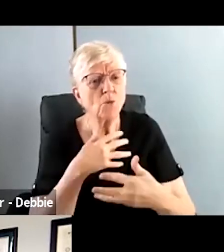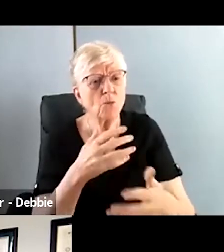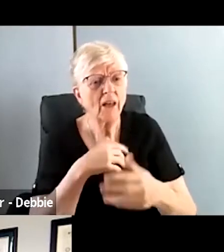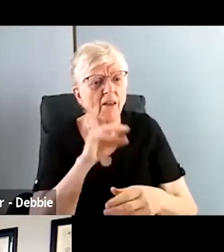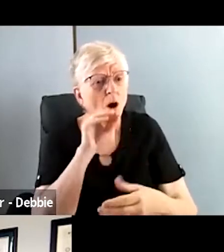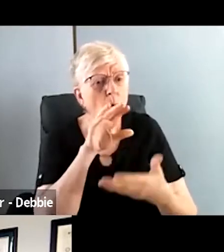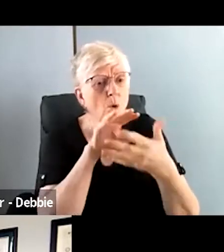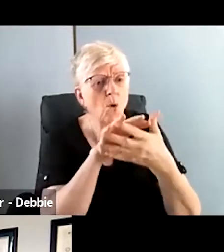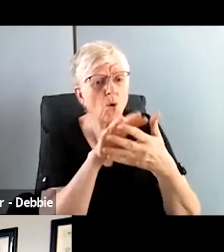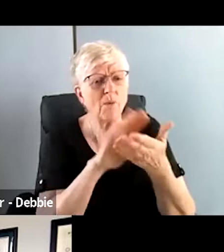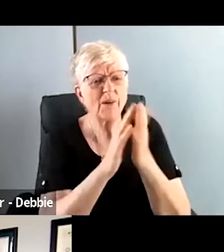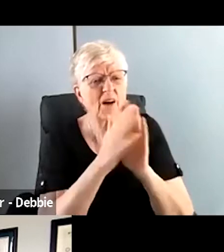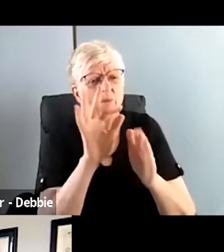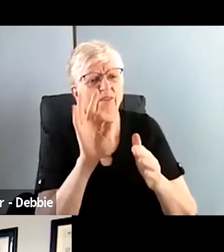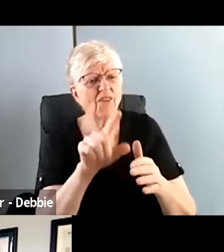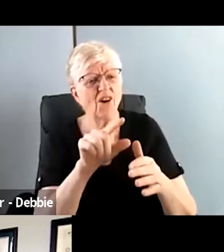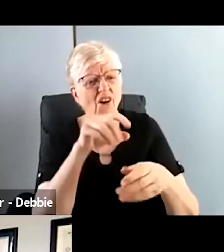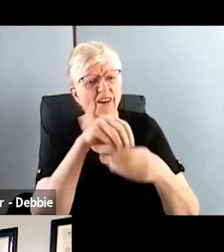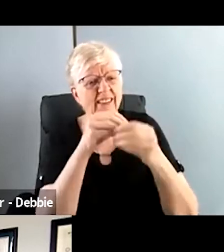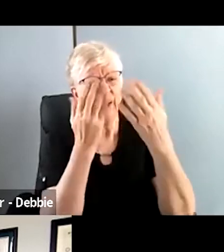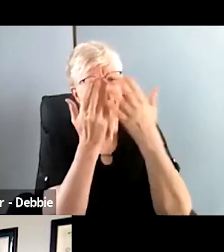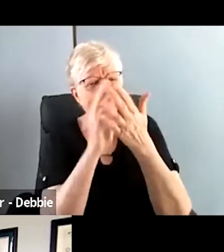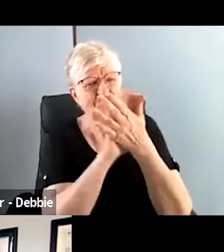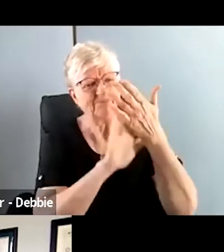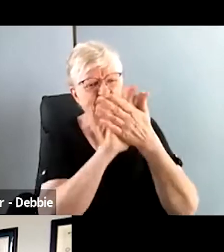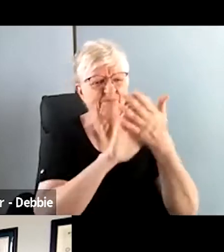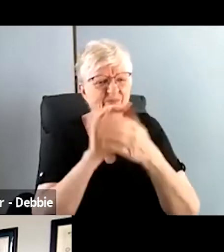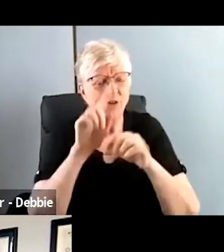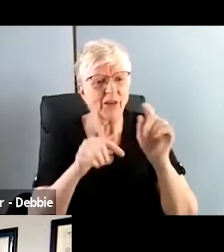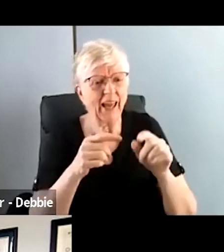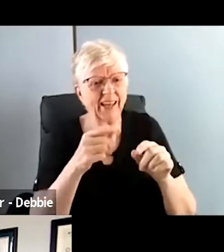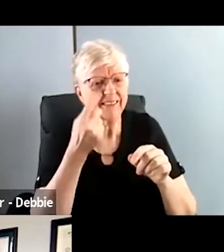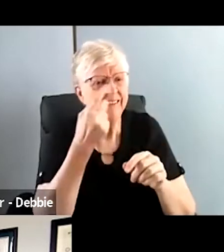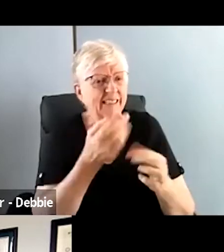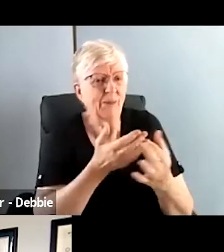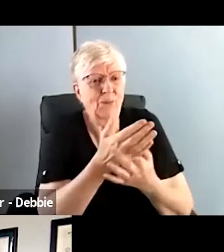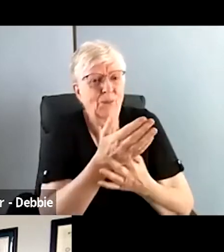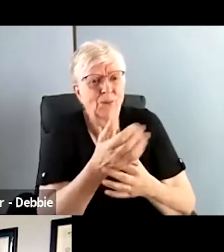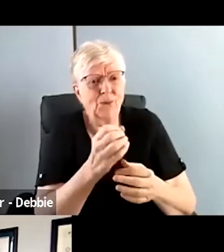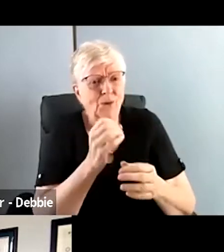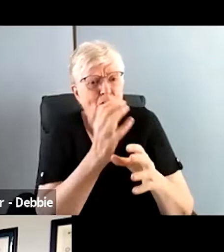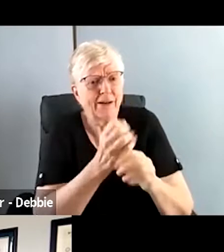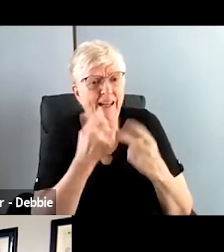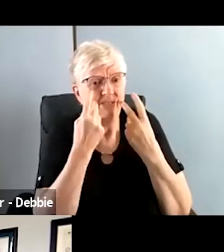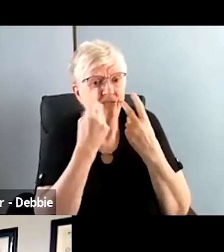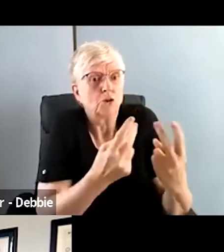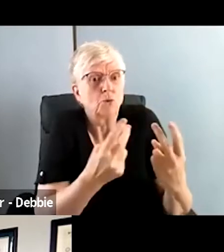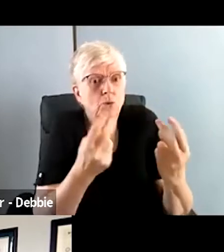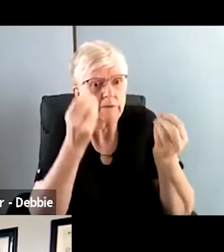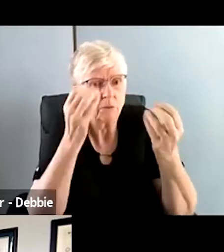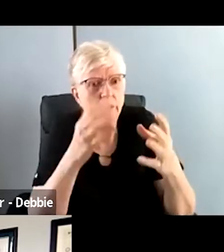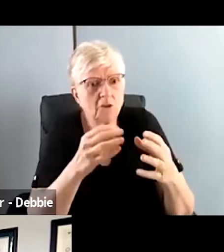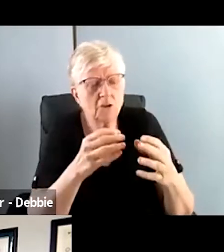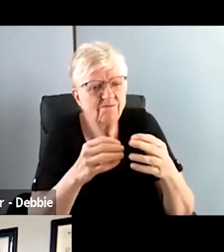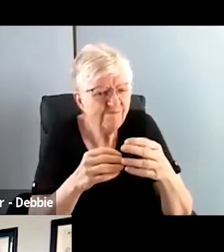then it would even be difficult to, you're still not getting the visual information. And the